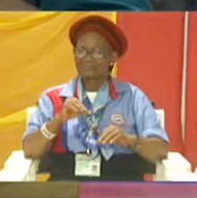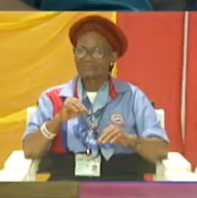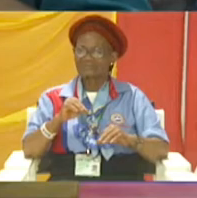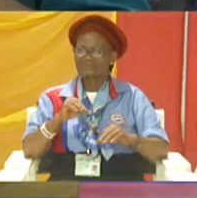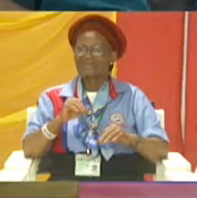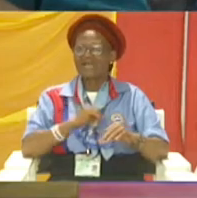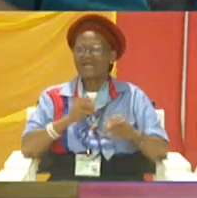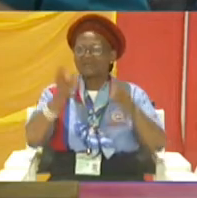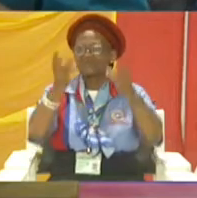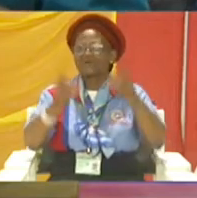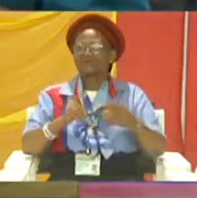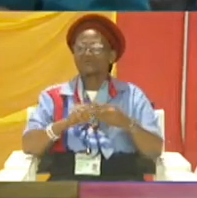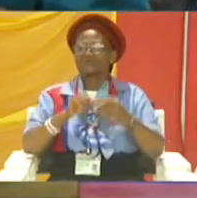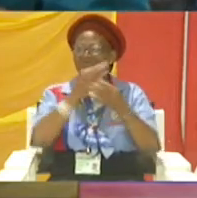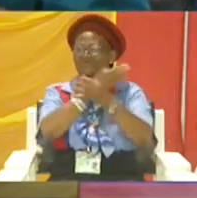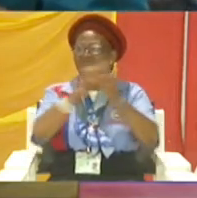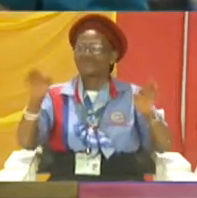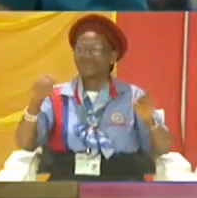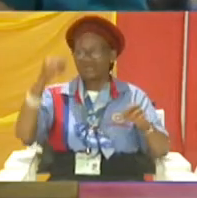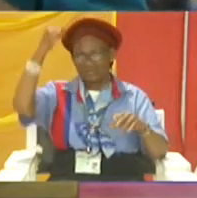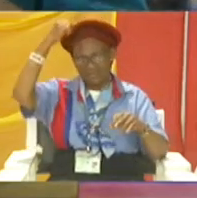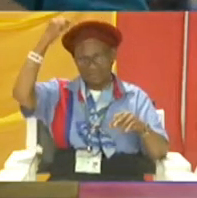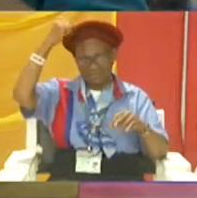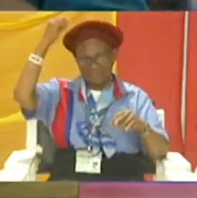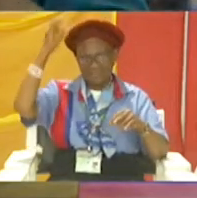materially. I want to be free